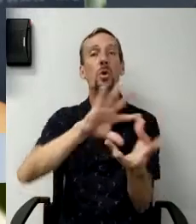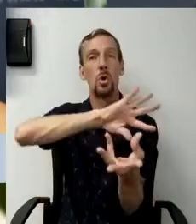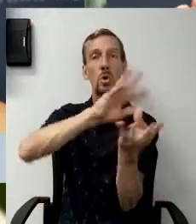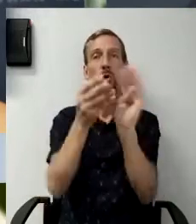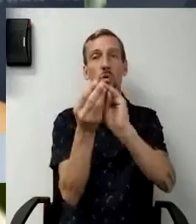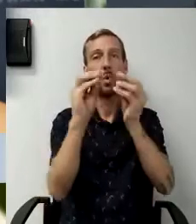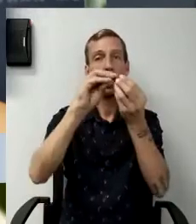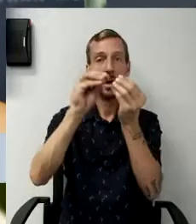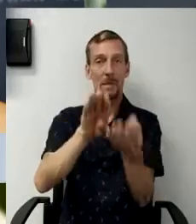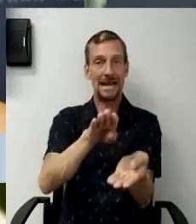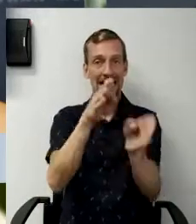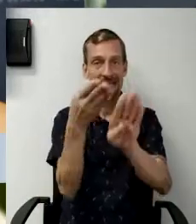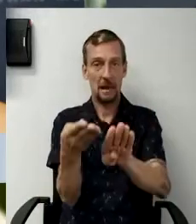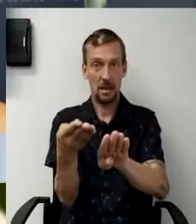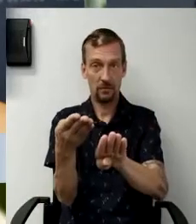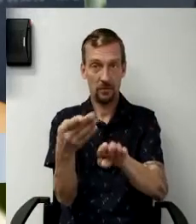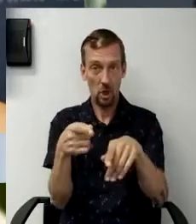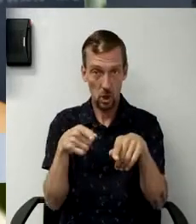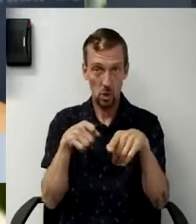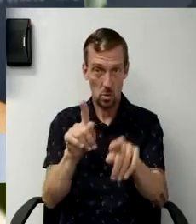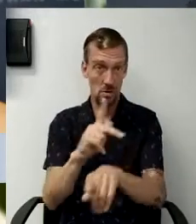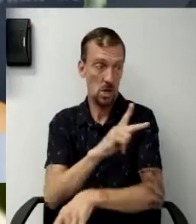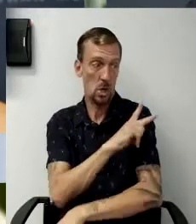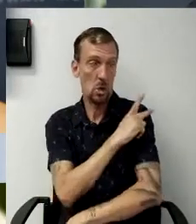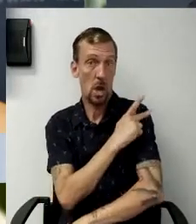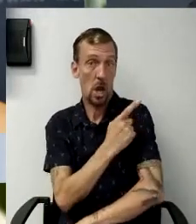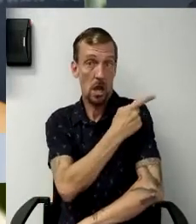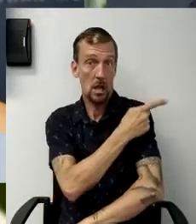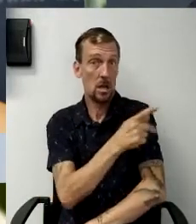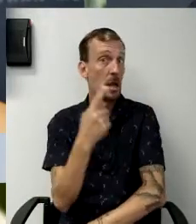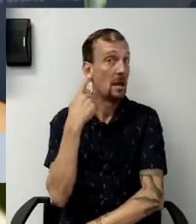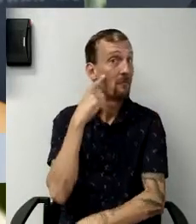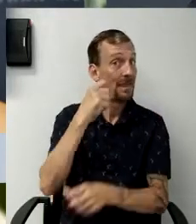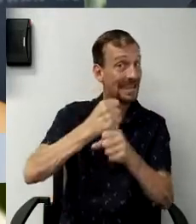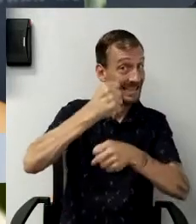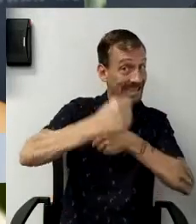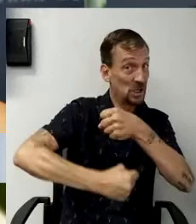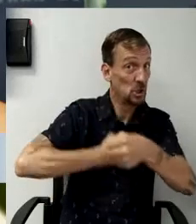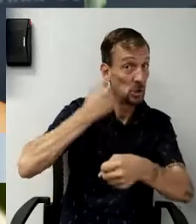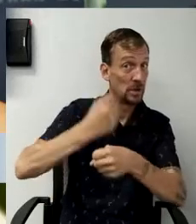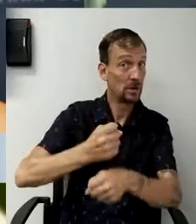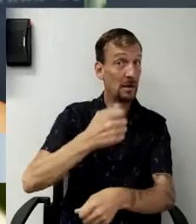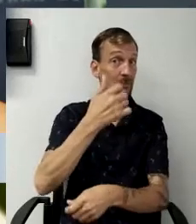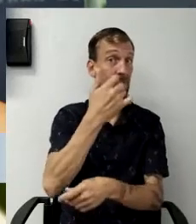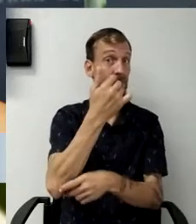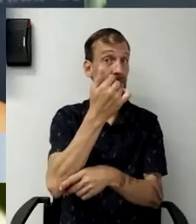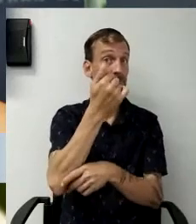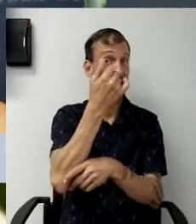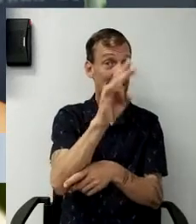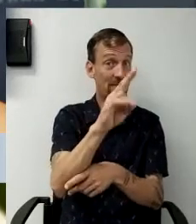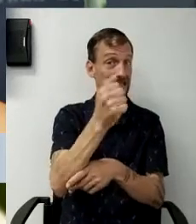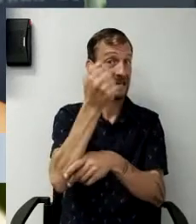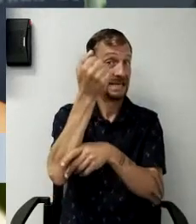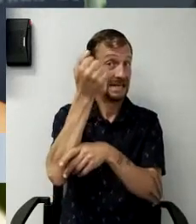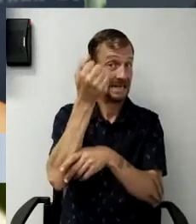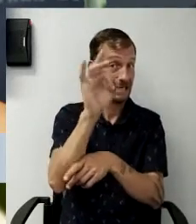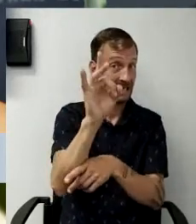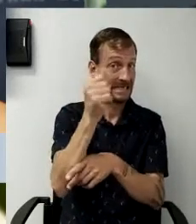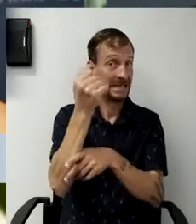deaths that occurred at Quia Delta for calendar year 17,